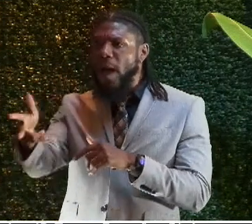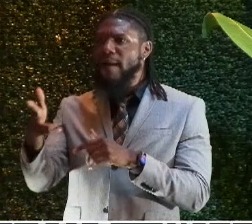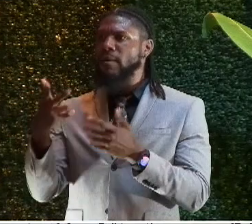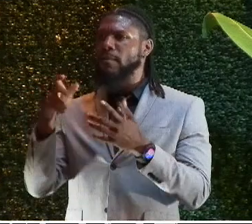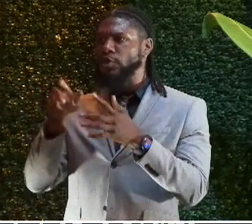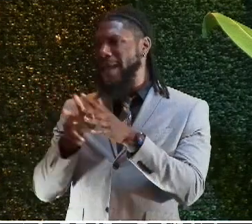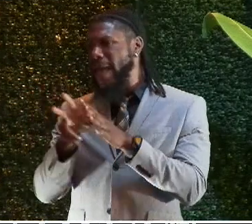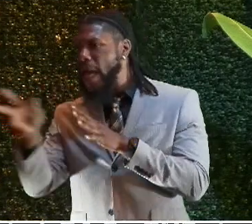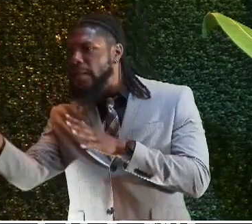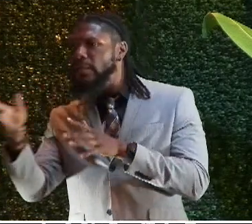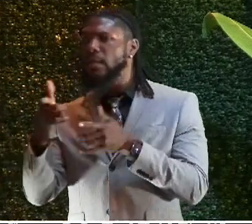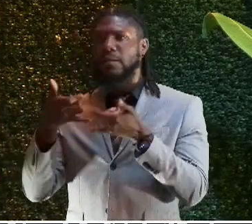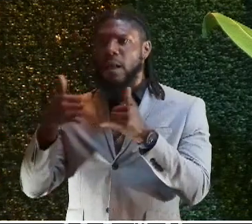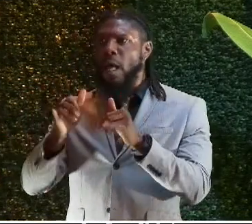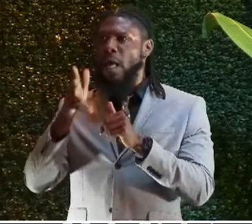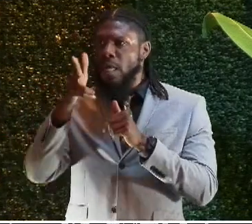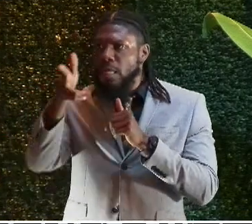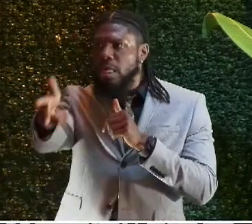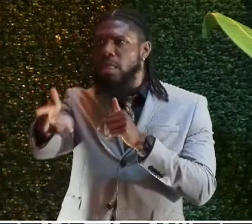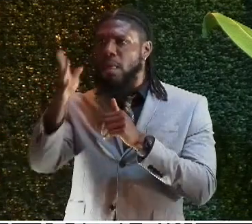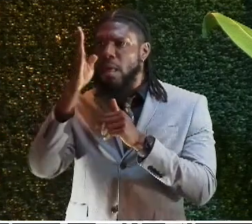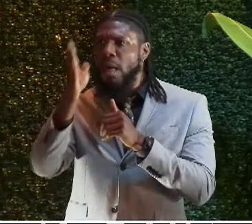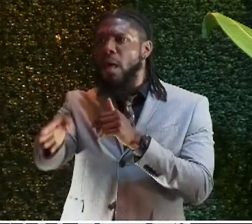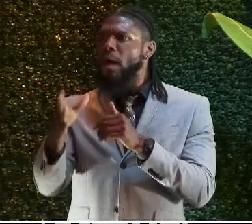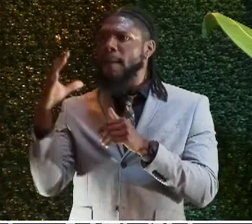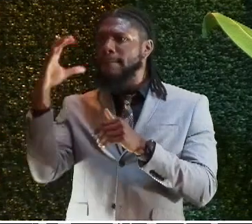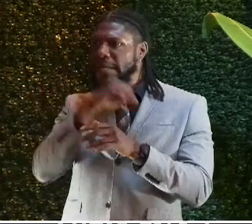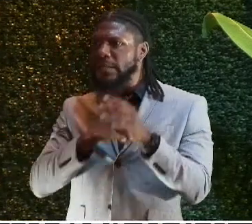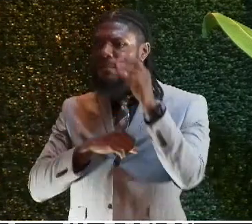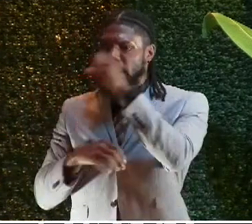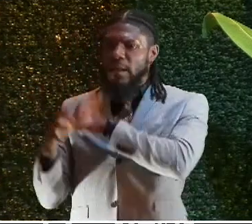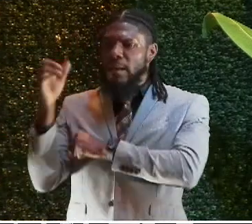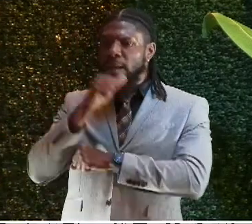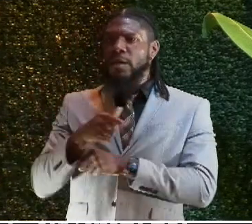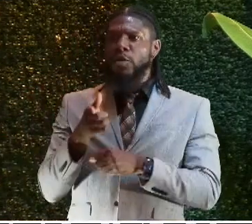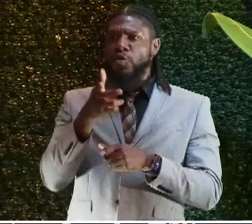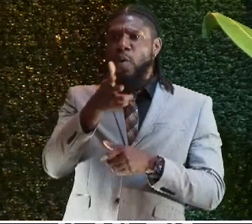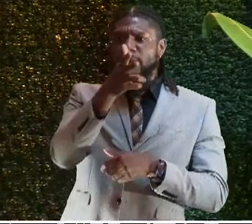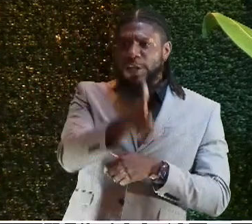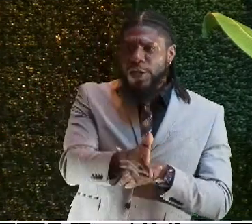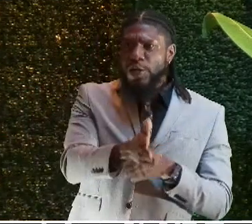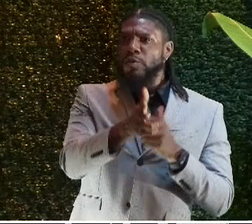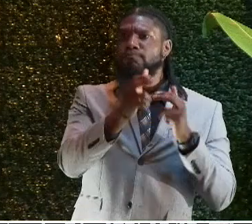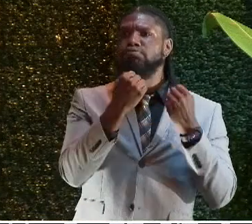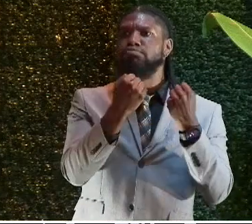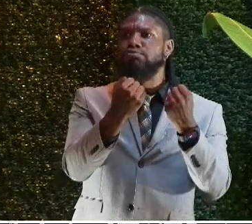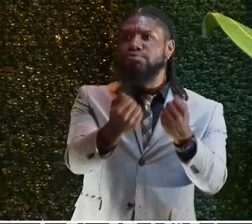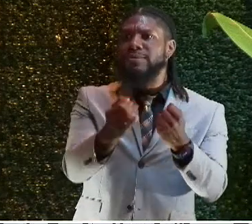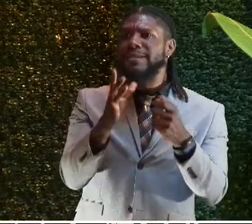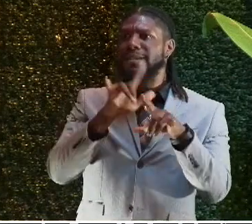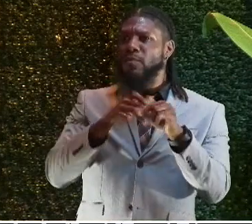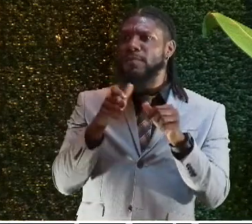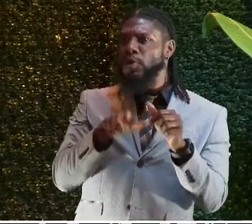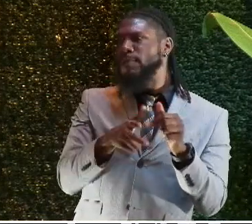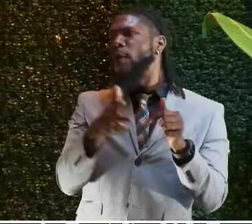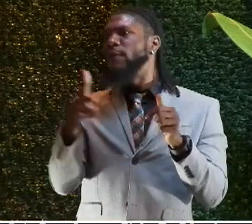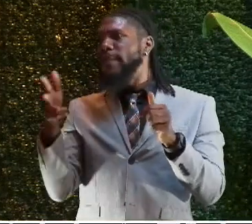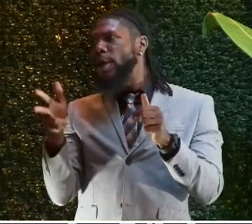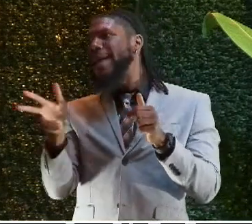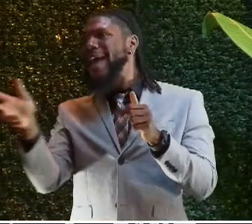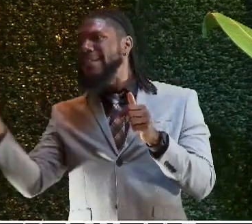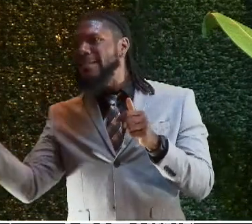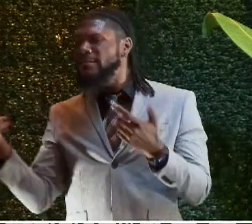exit. You over here in this lane, and we supposed to be over here to be able to exit. And I said to